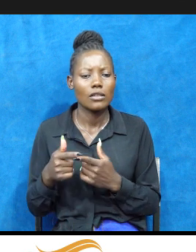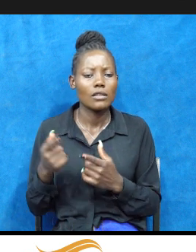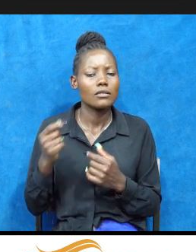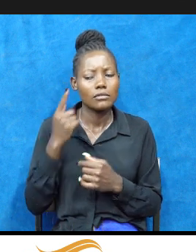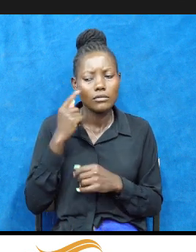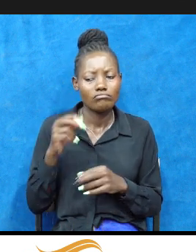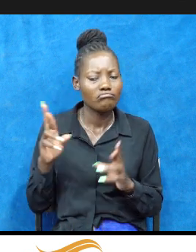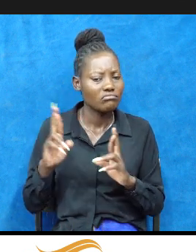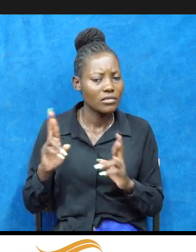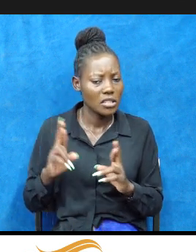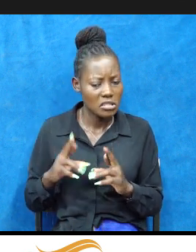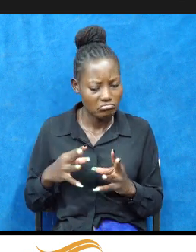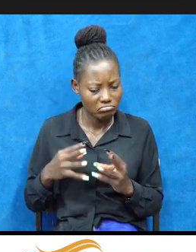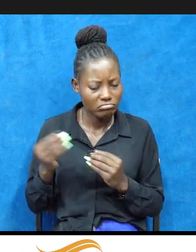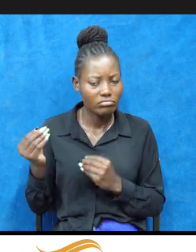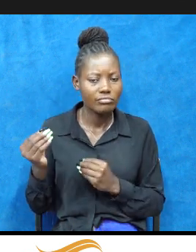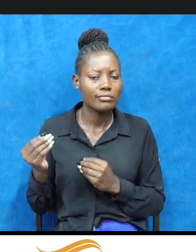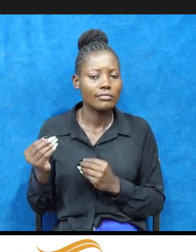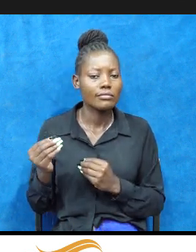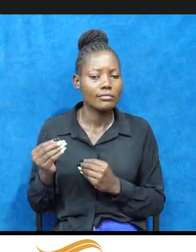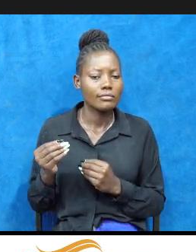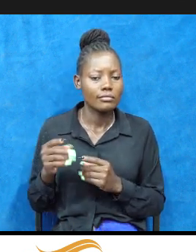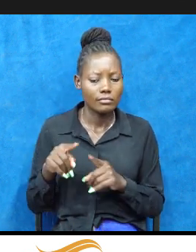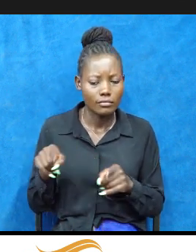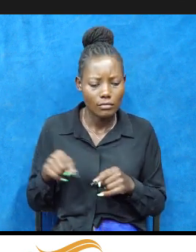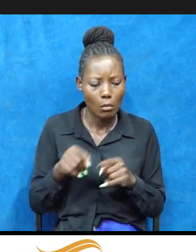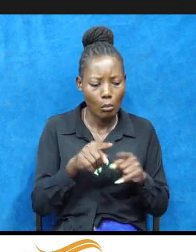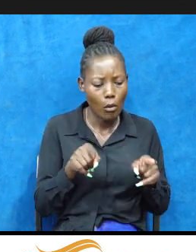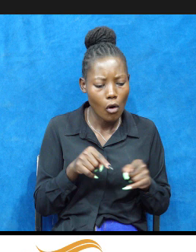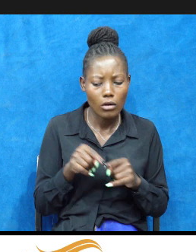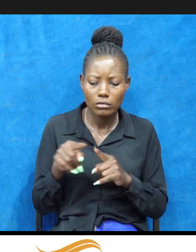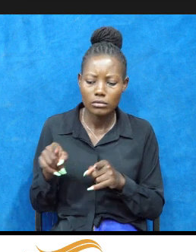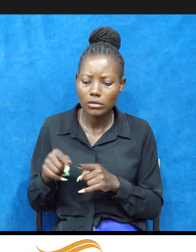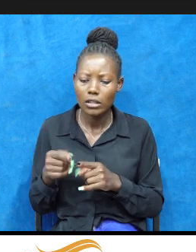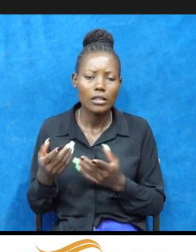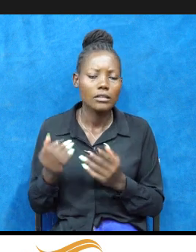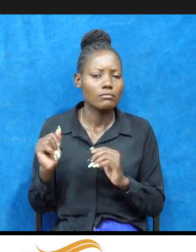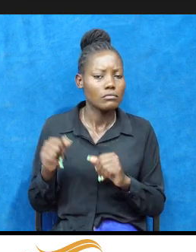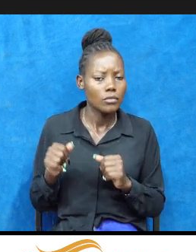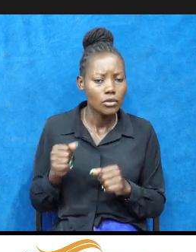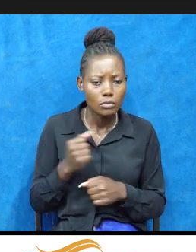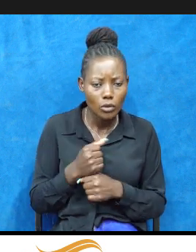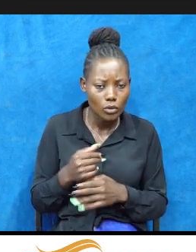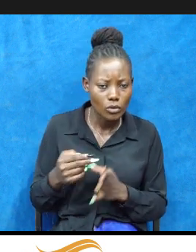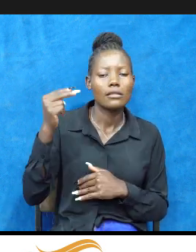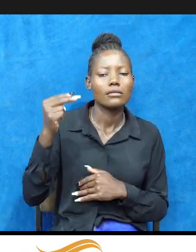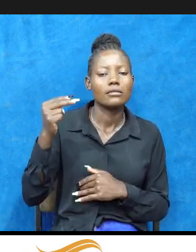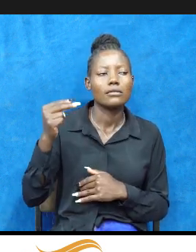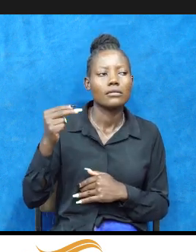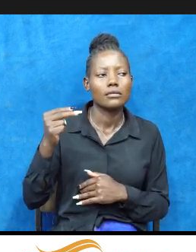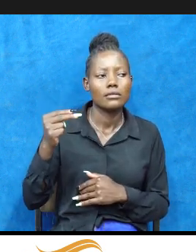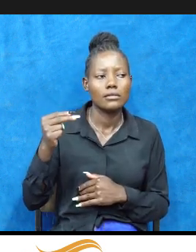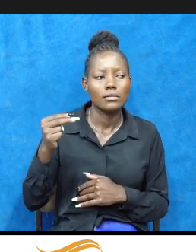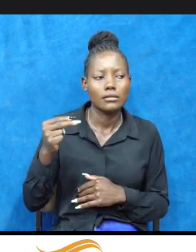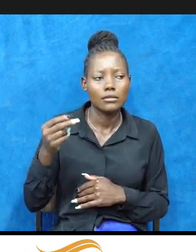to go. You can do the same thing with boxes, where you can do ascending heights where it gets higher